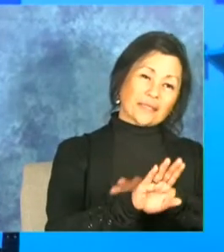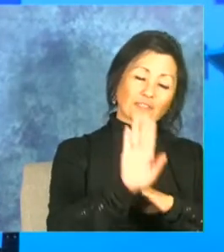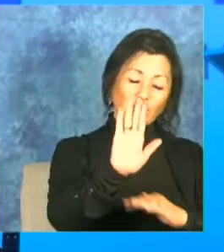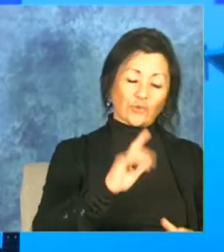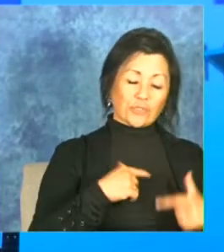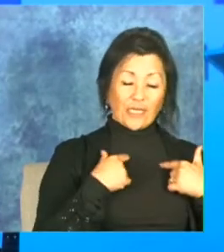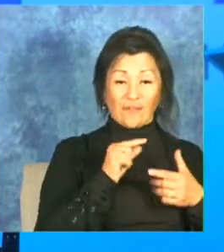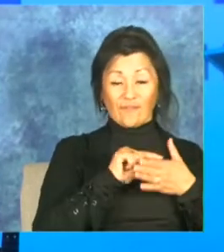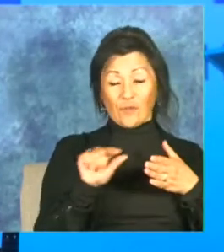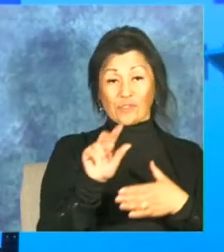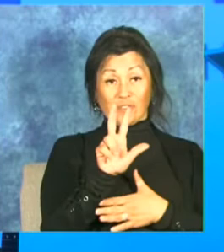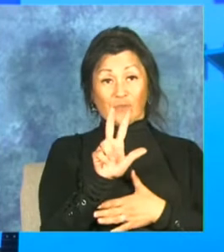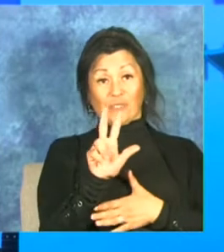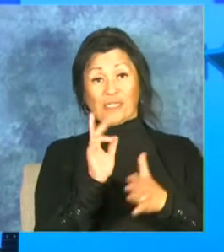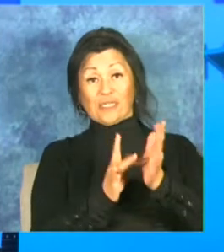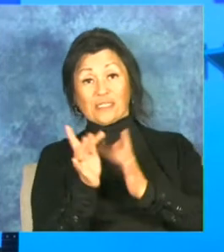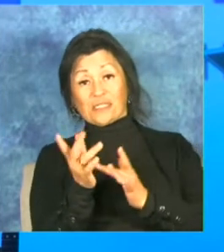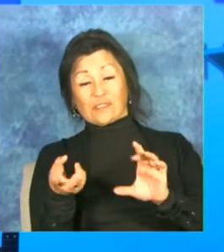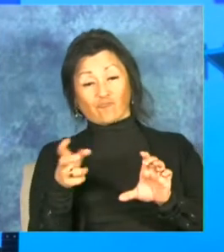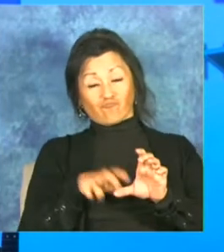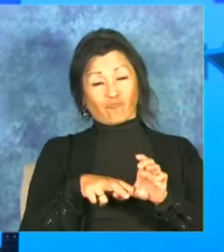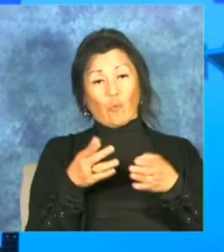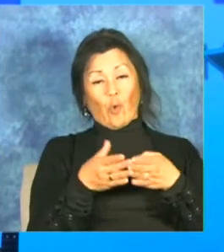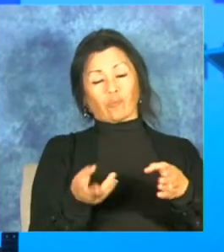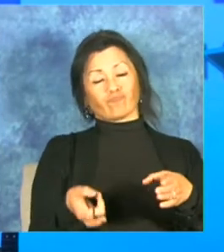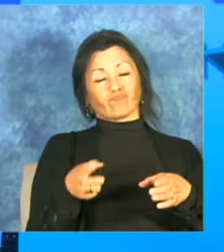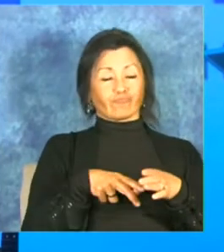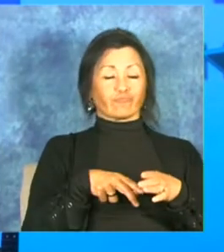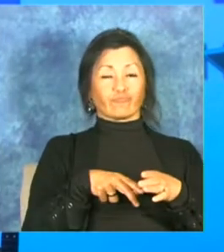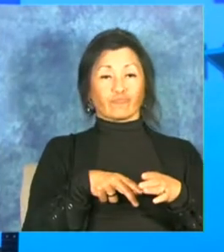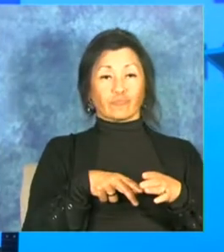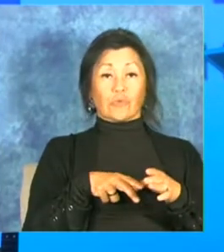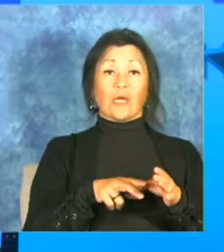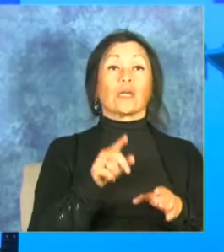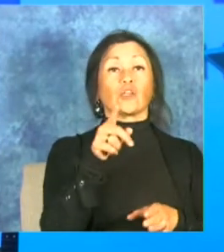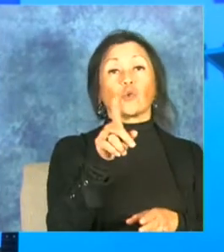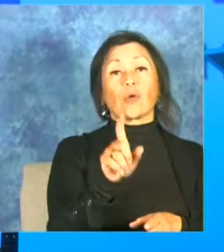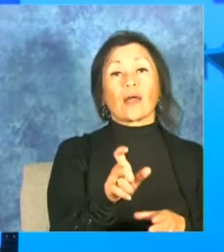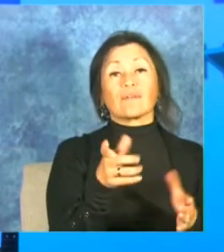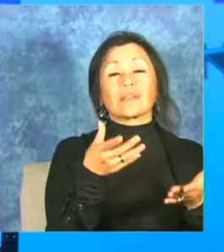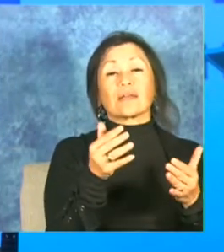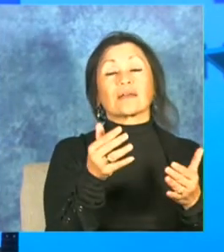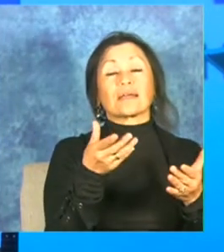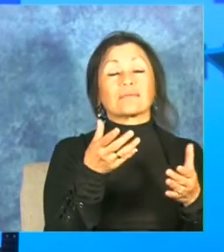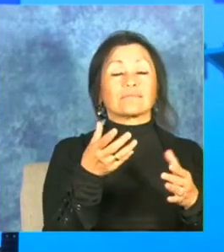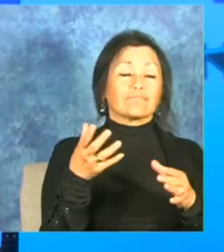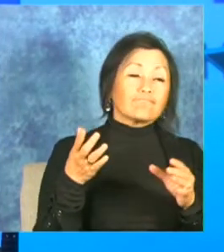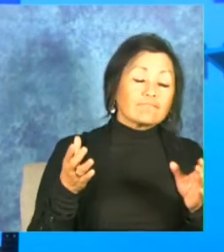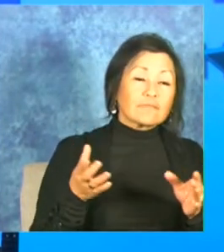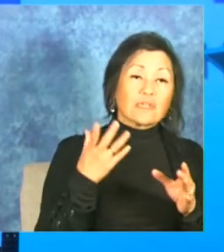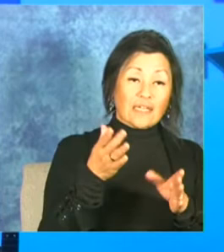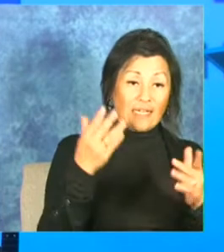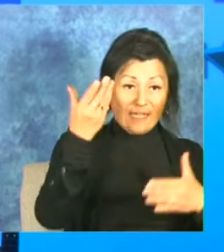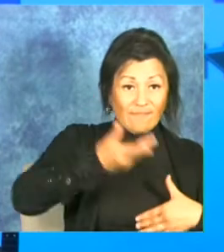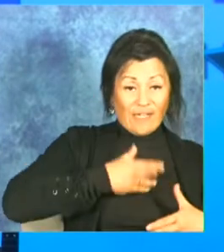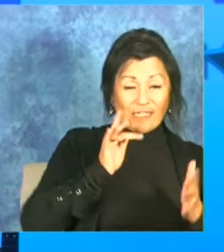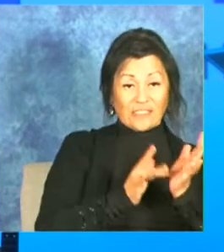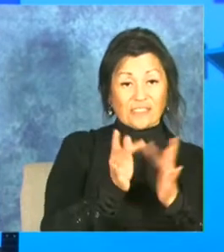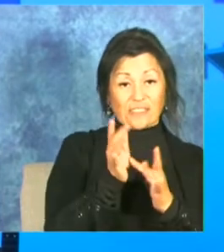text. He, being Jesus, got into one of the boats. You've got to get Jesus in your boat.